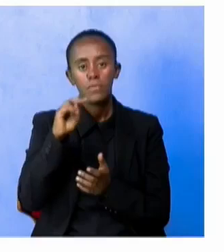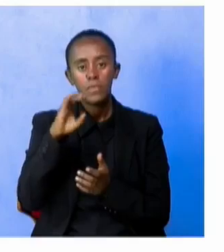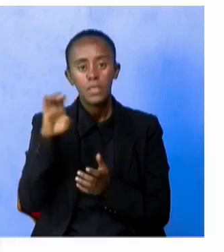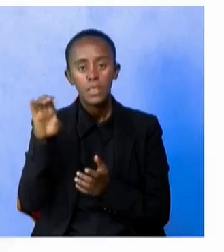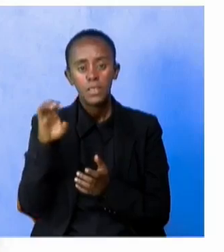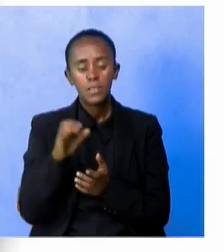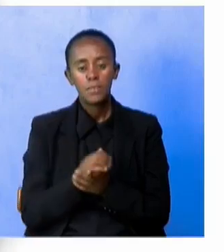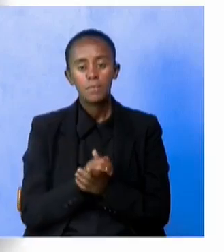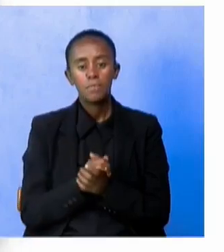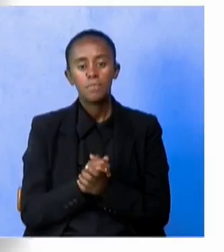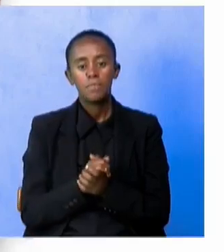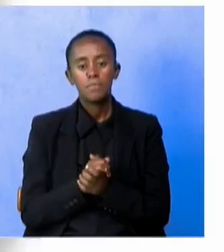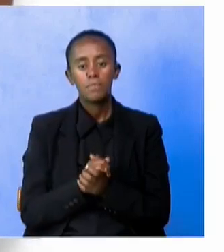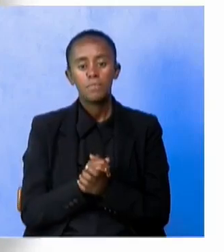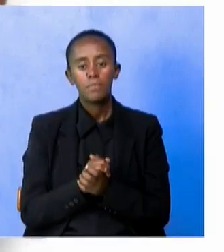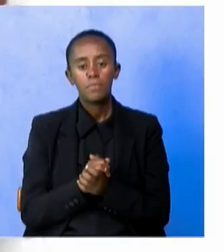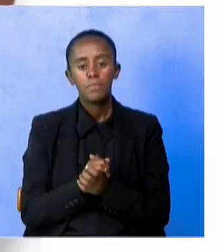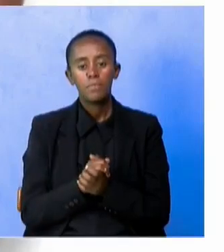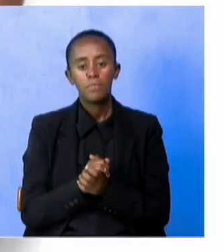childhood.